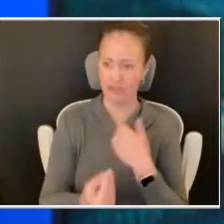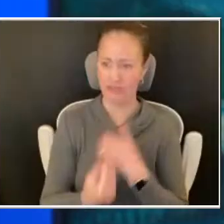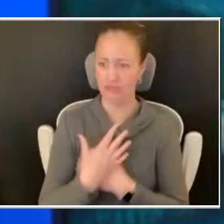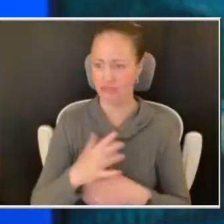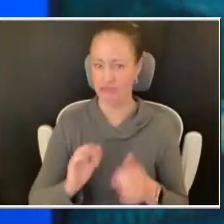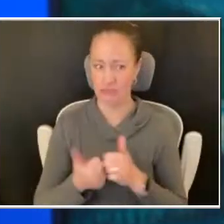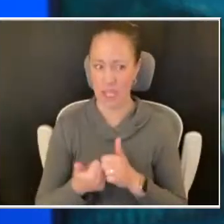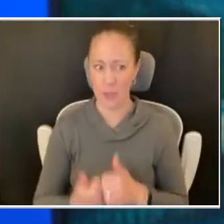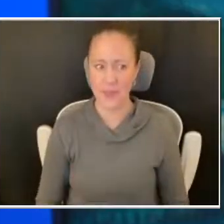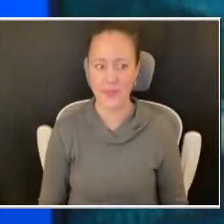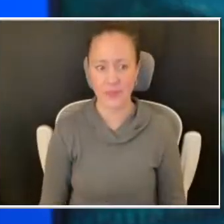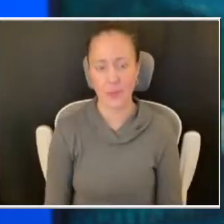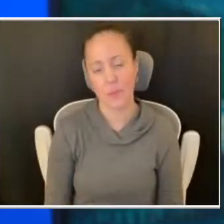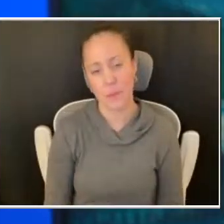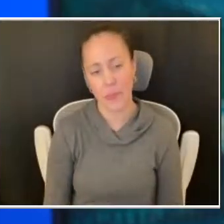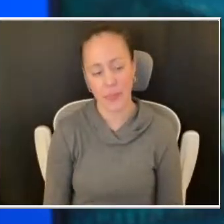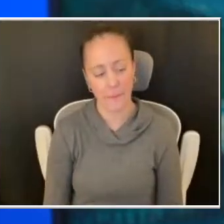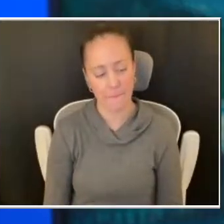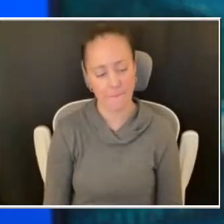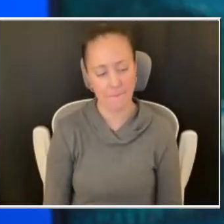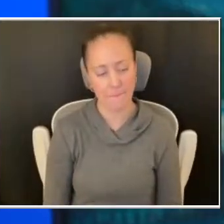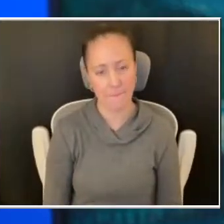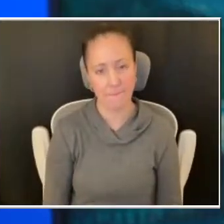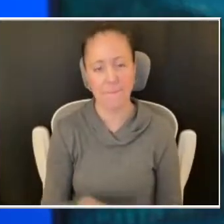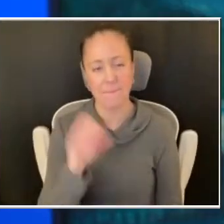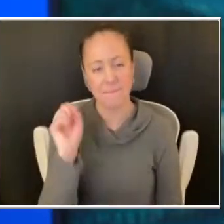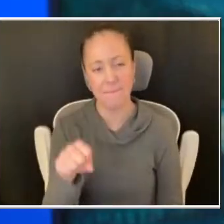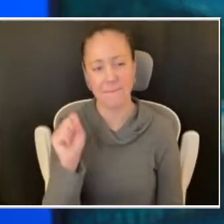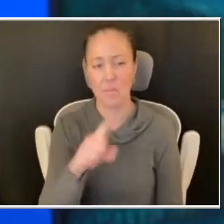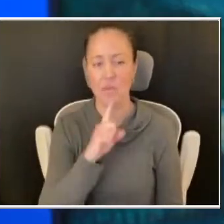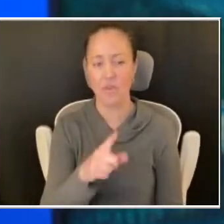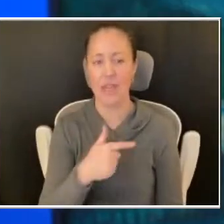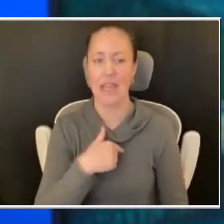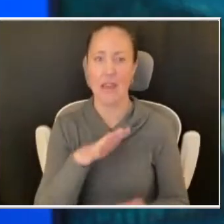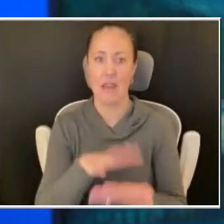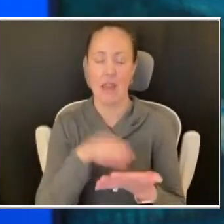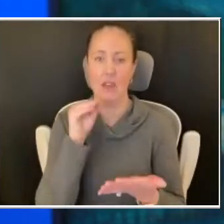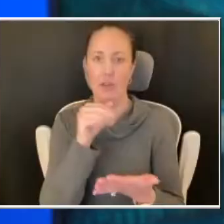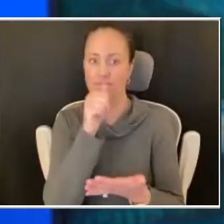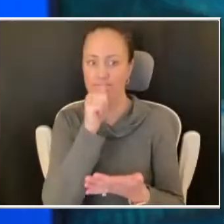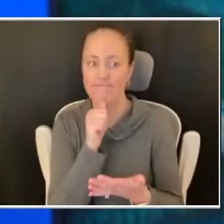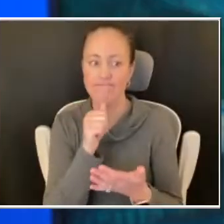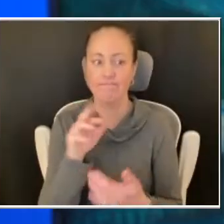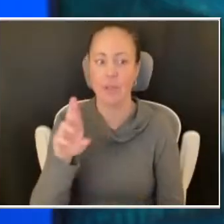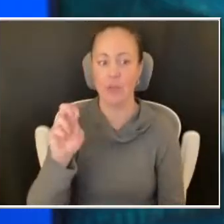it's not only as a player has it just taught me, resilience and how to